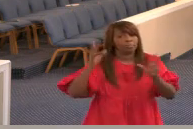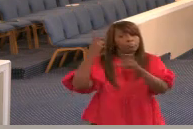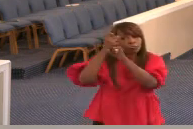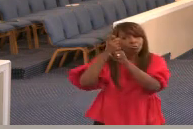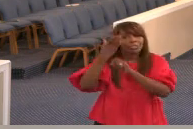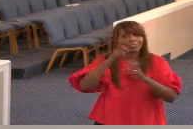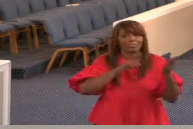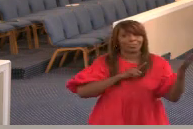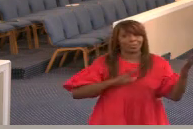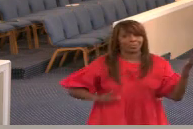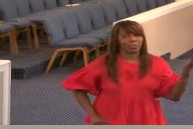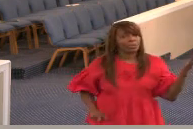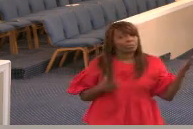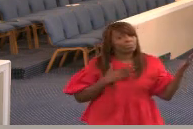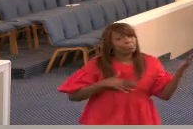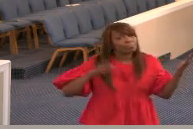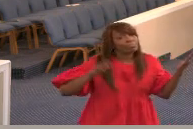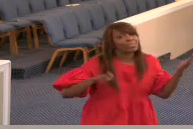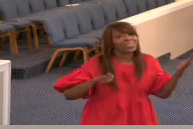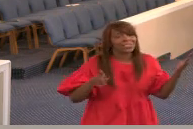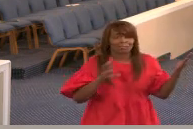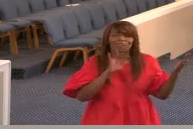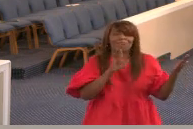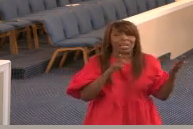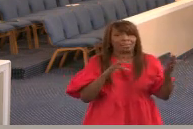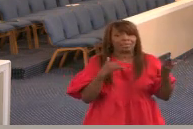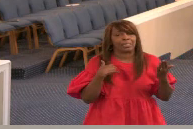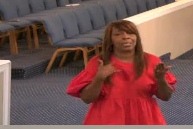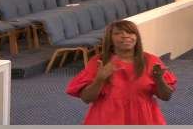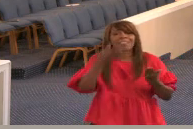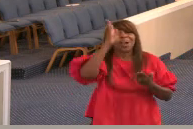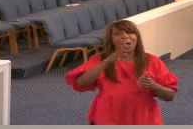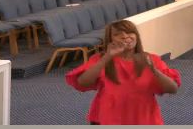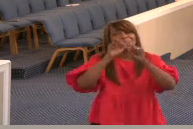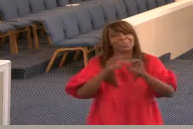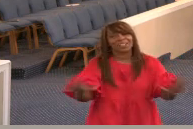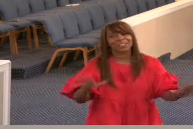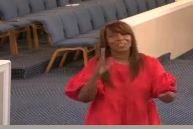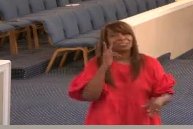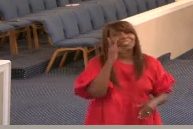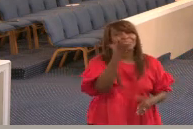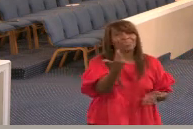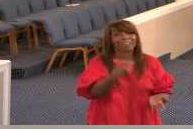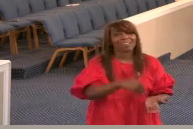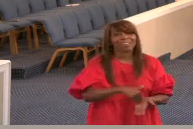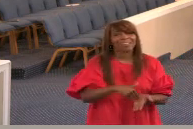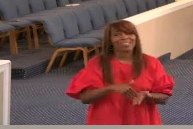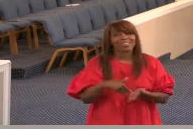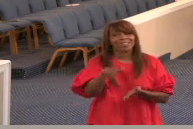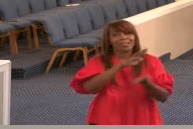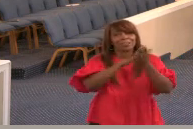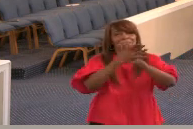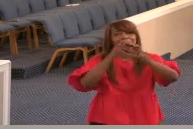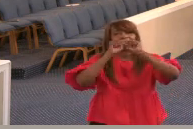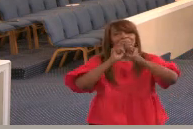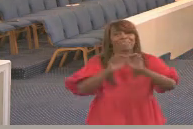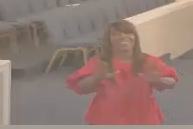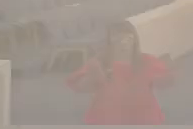Lord. It makes all the difference in the world. God bless you until we meet again. Be blessed.